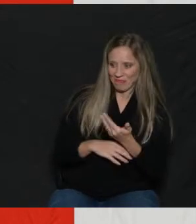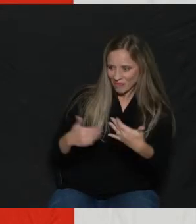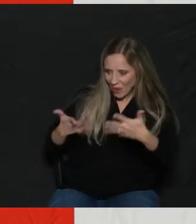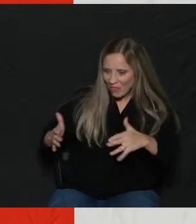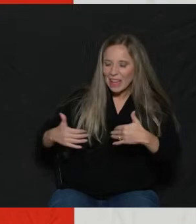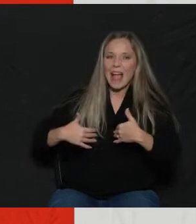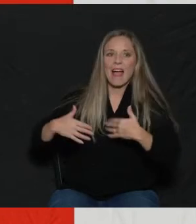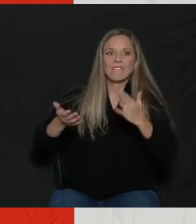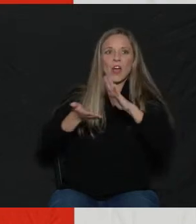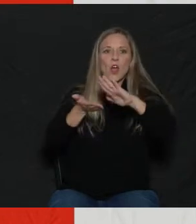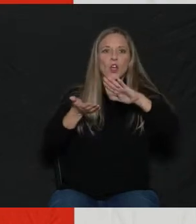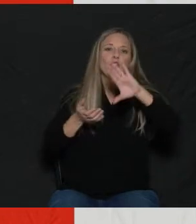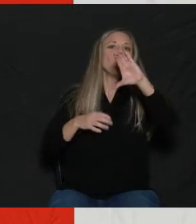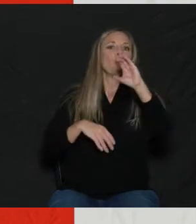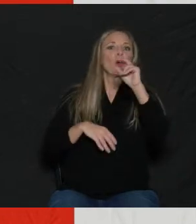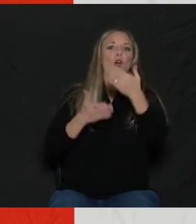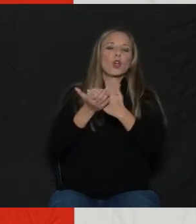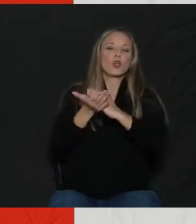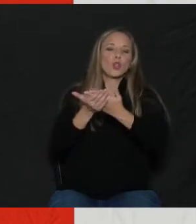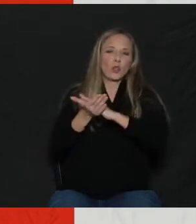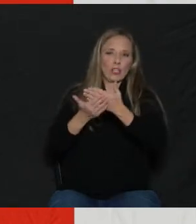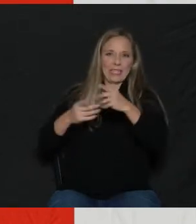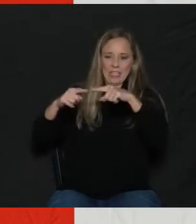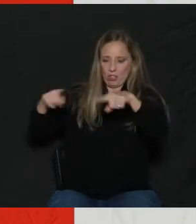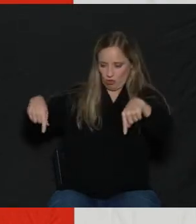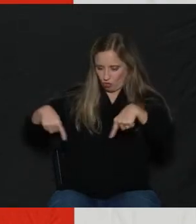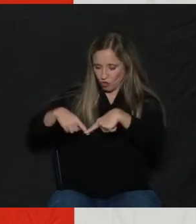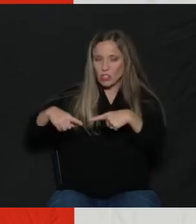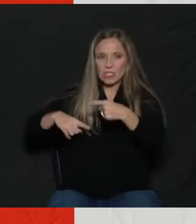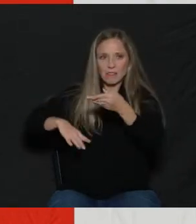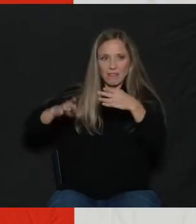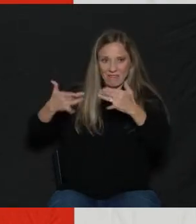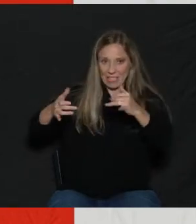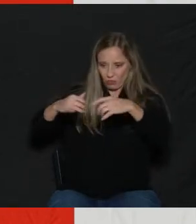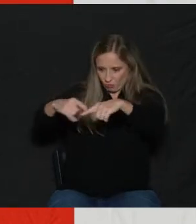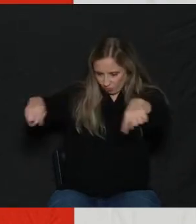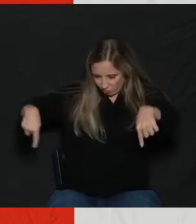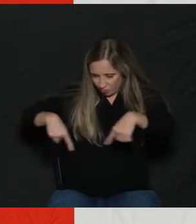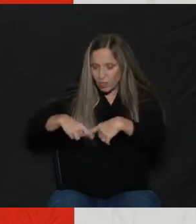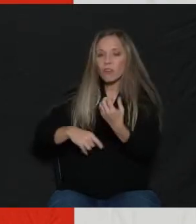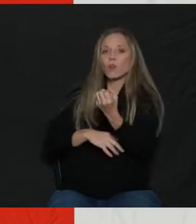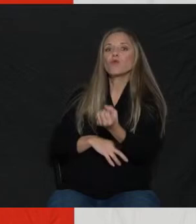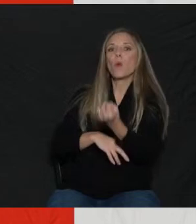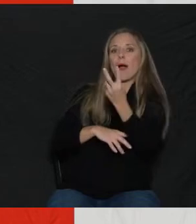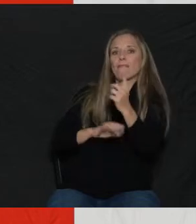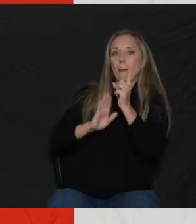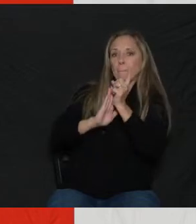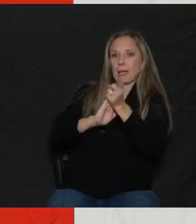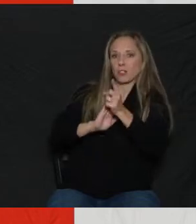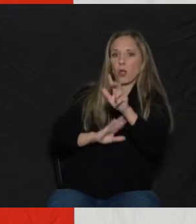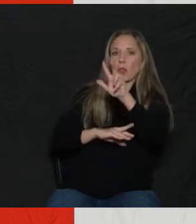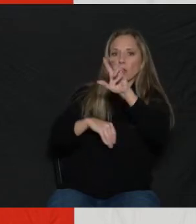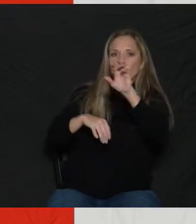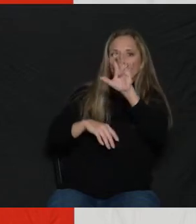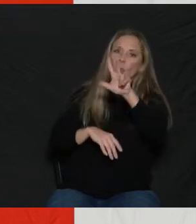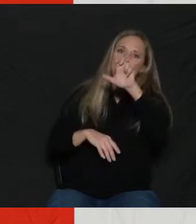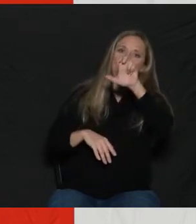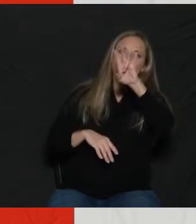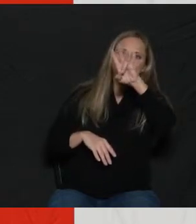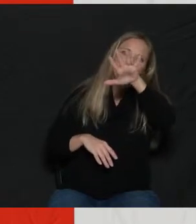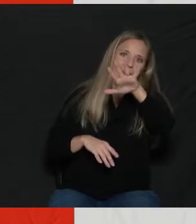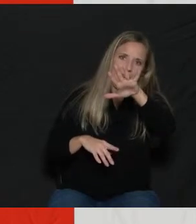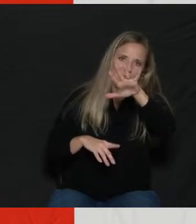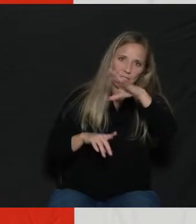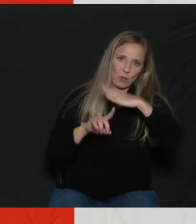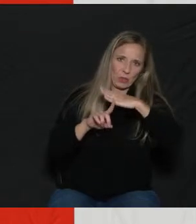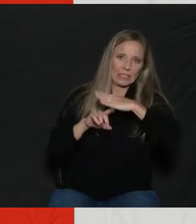line cookie sheet. And how This is long did you bake this? parchment paper. It baked for 12 minutes. 12 minutes, At 375. 12 minutes. Okay, now listen, I know that